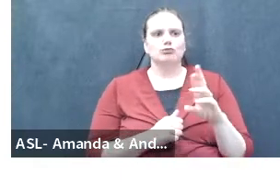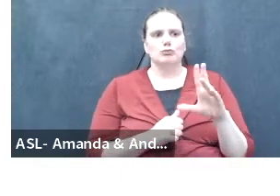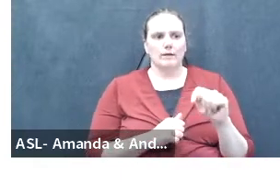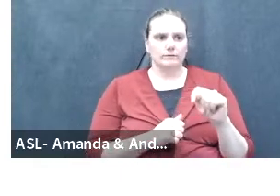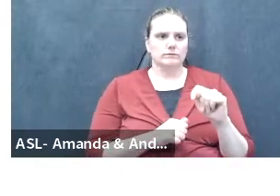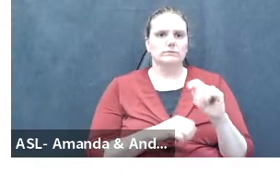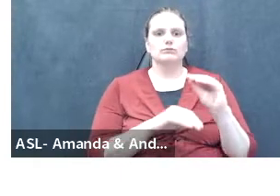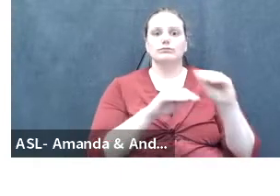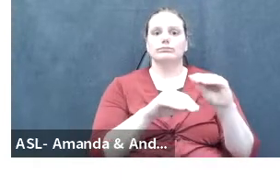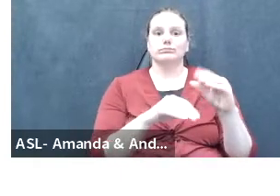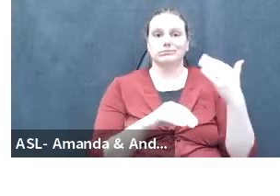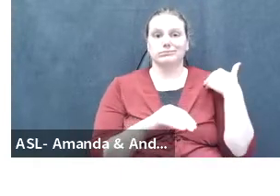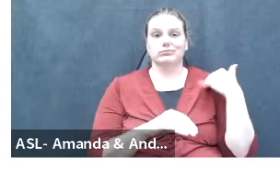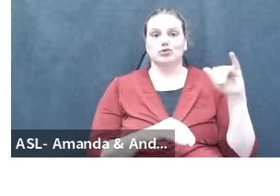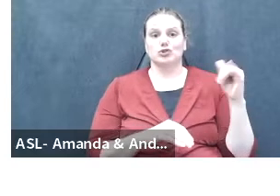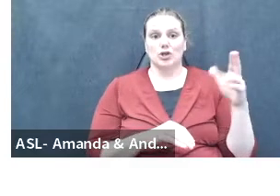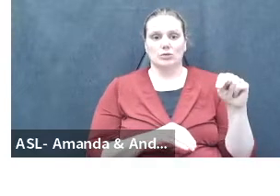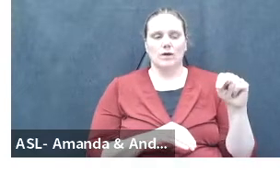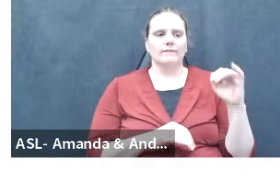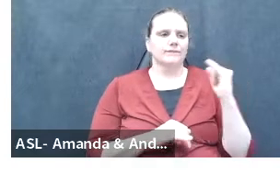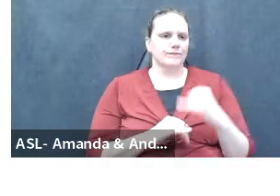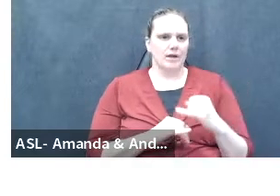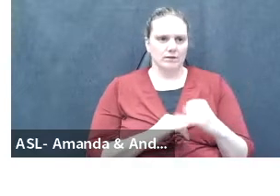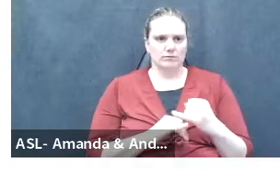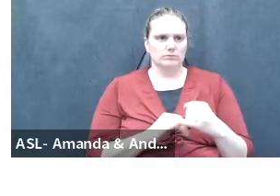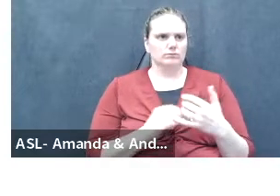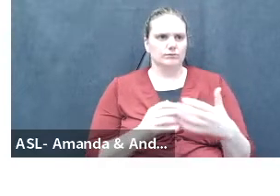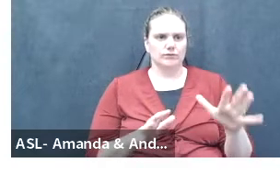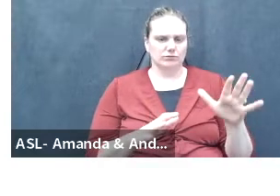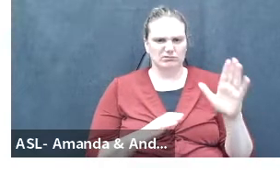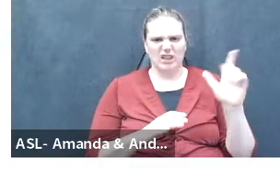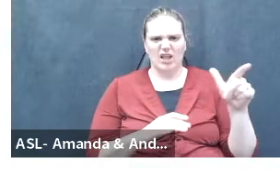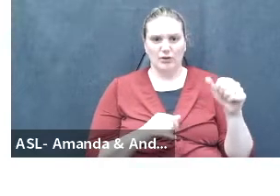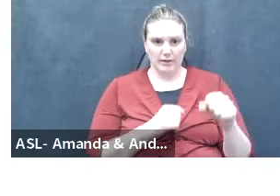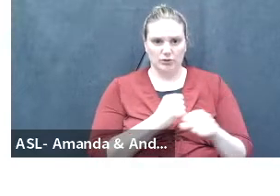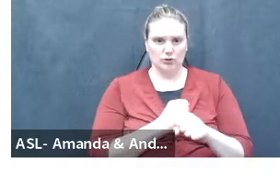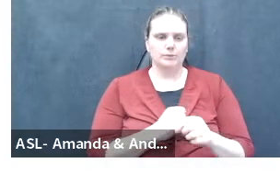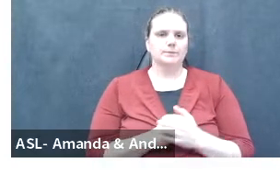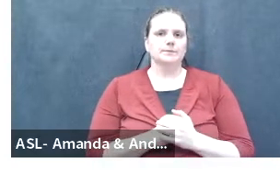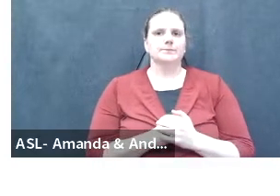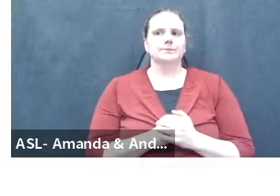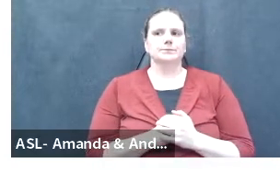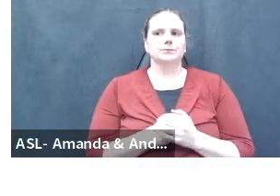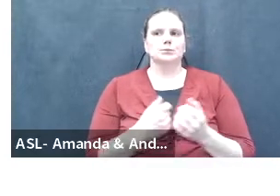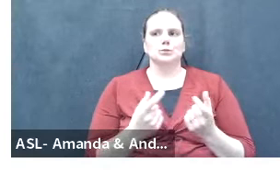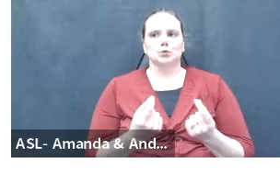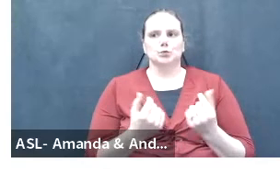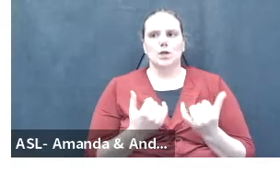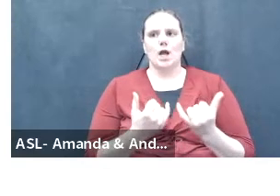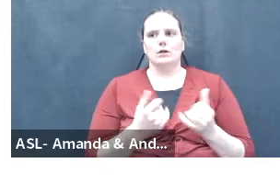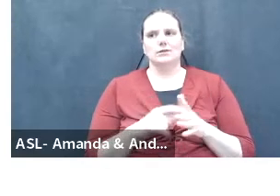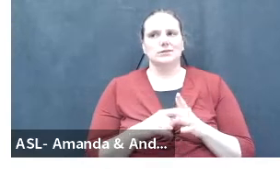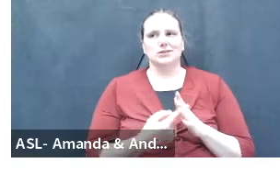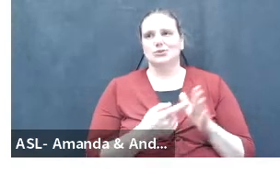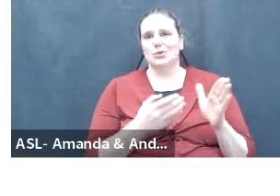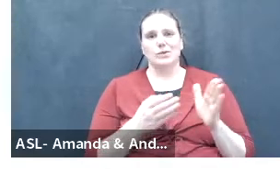January, and the final one will be completed later this year. what we're doing now, this is the initial